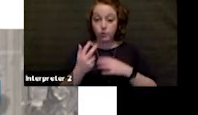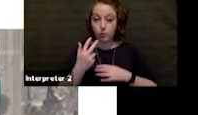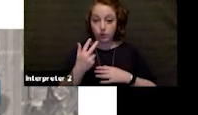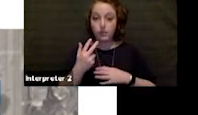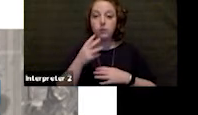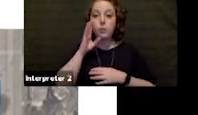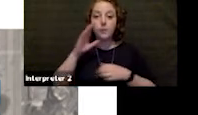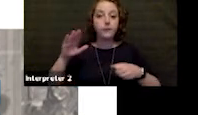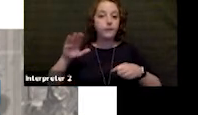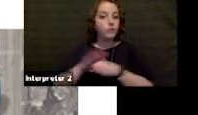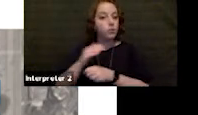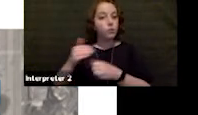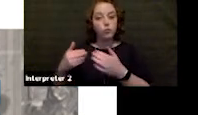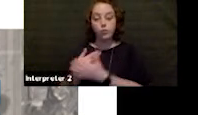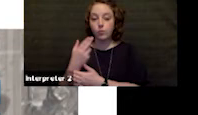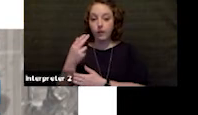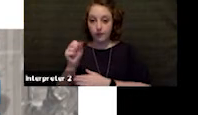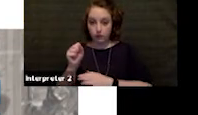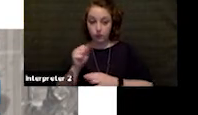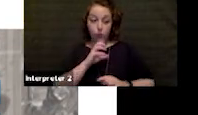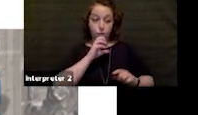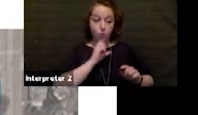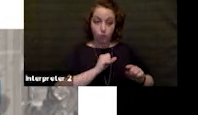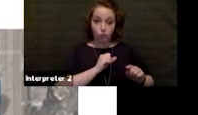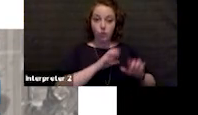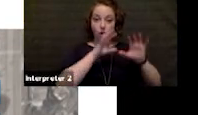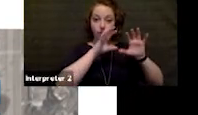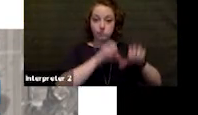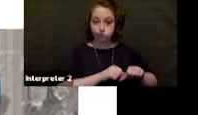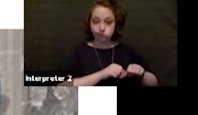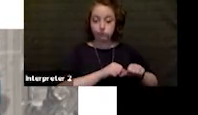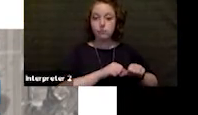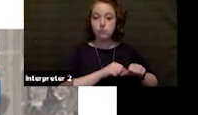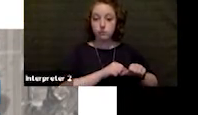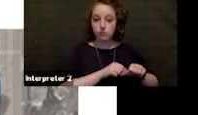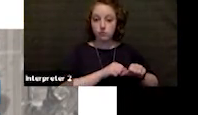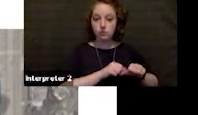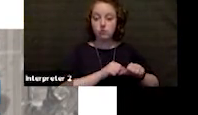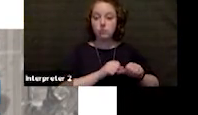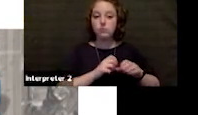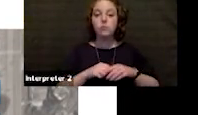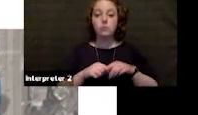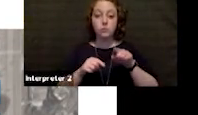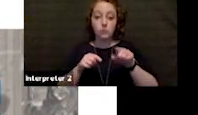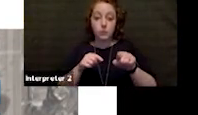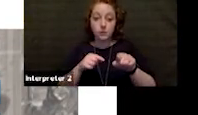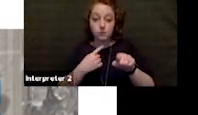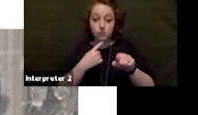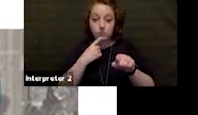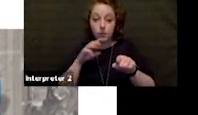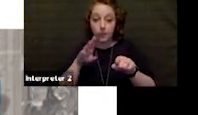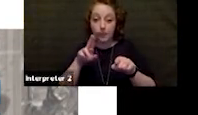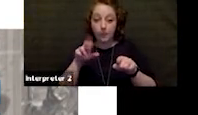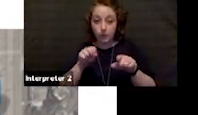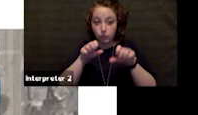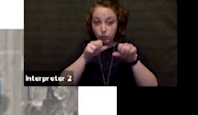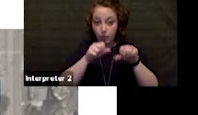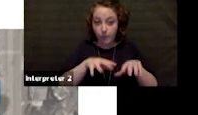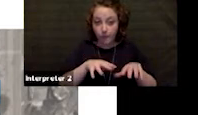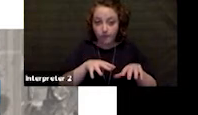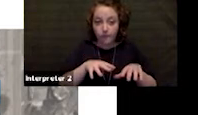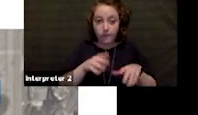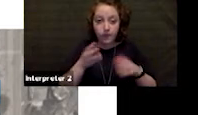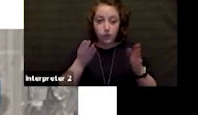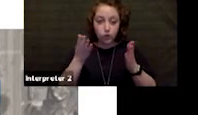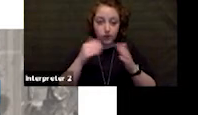and the old facilities would be demolished. So where it now says bus drop off, service